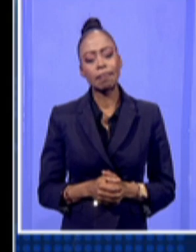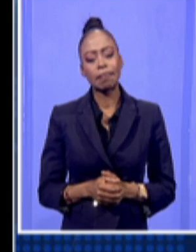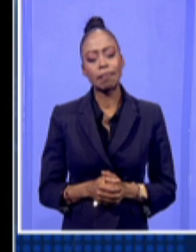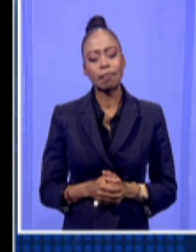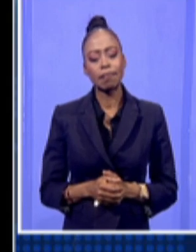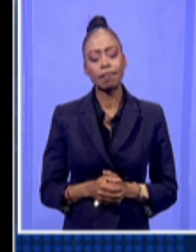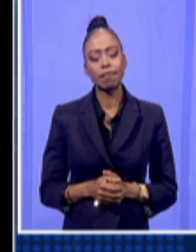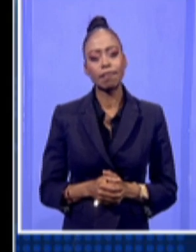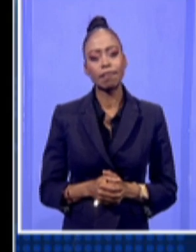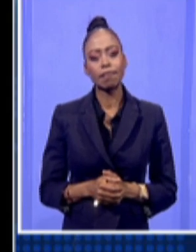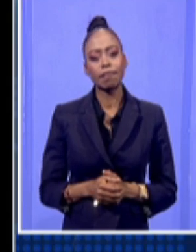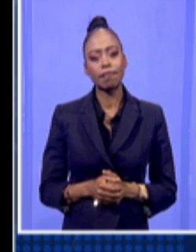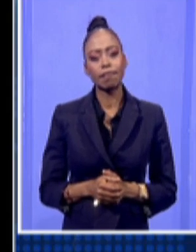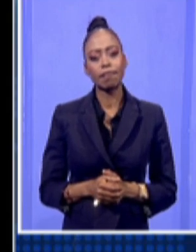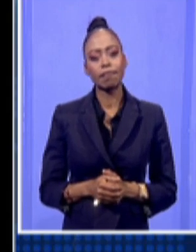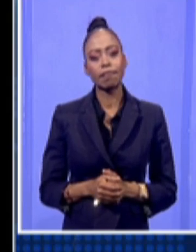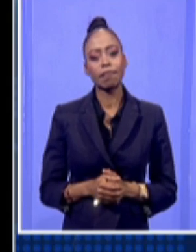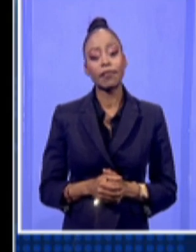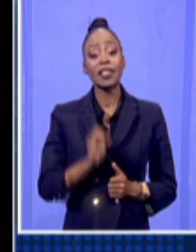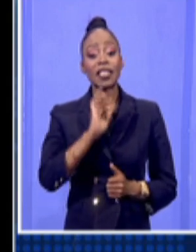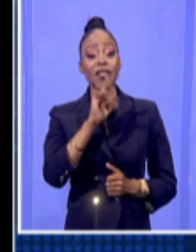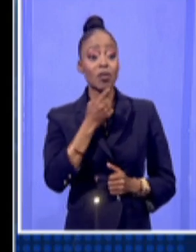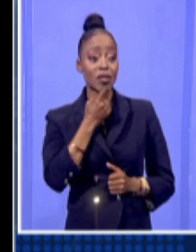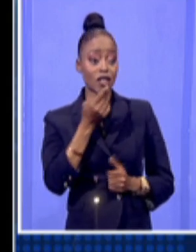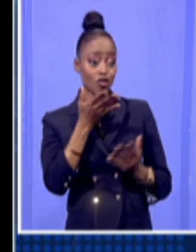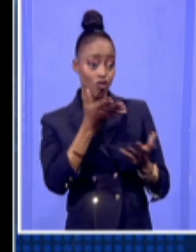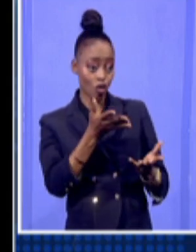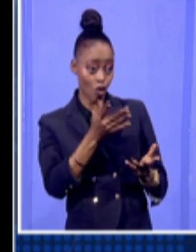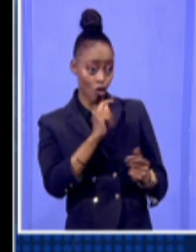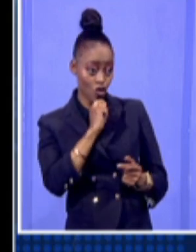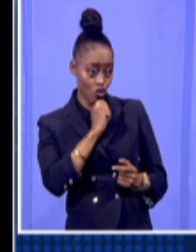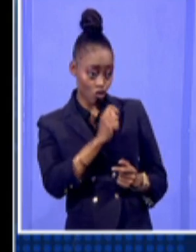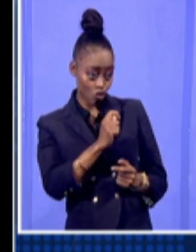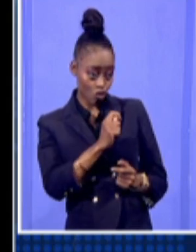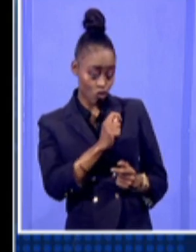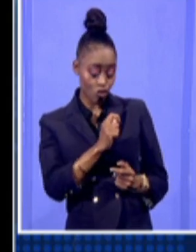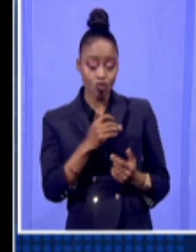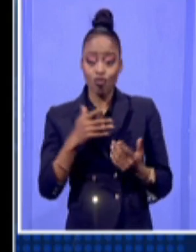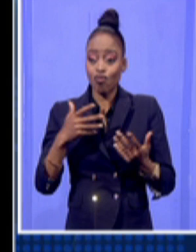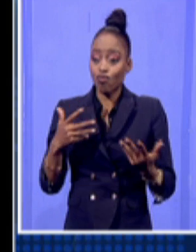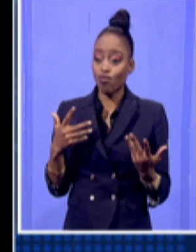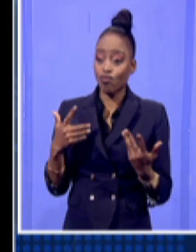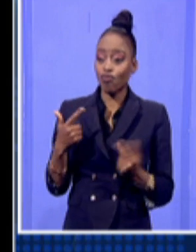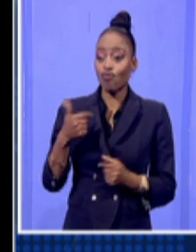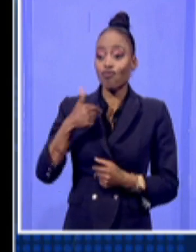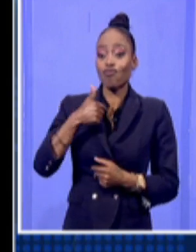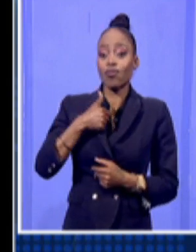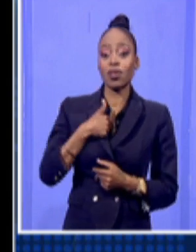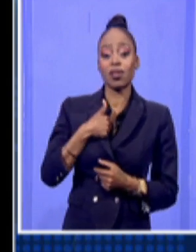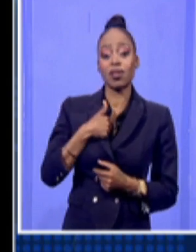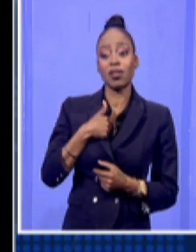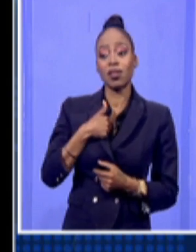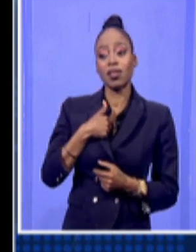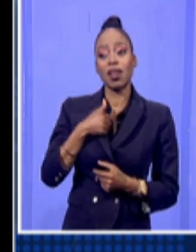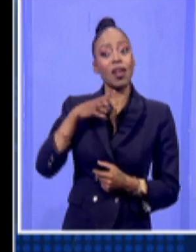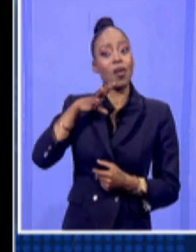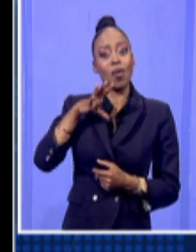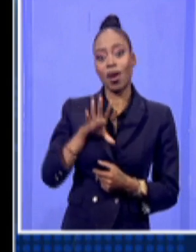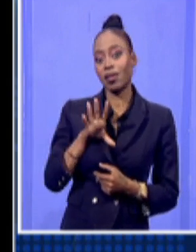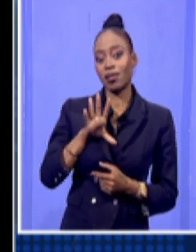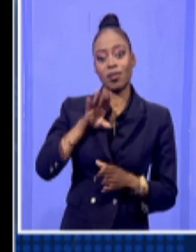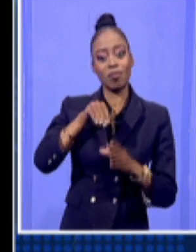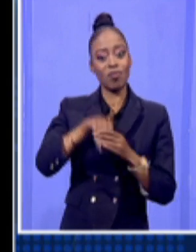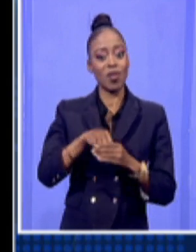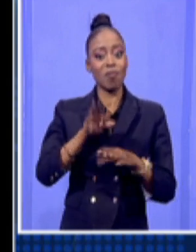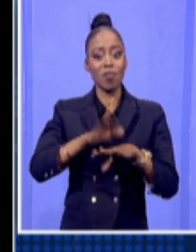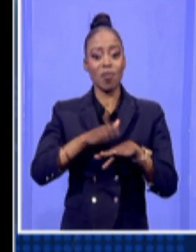If what you're saying is the case, I wouldn't want to differ too much from